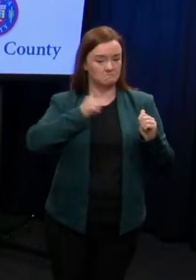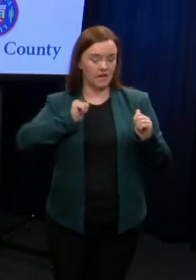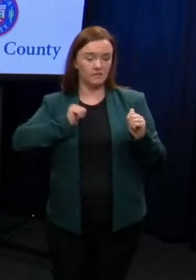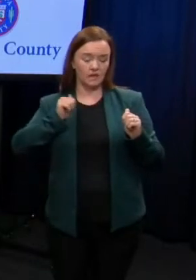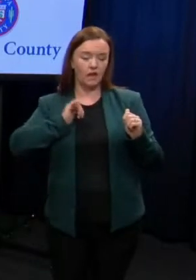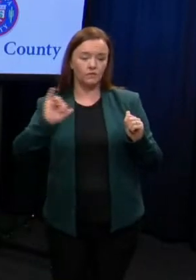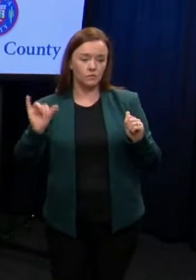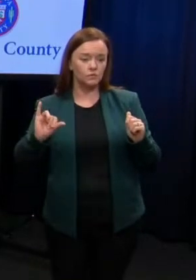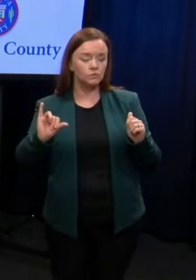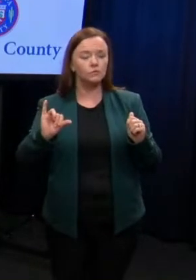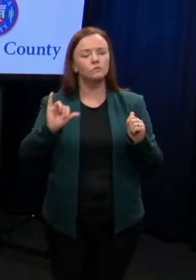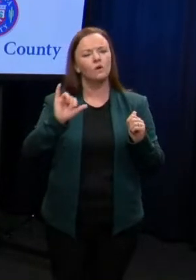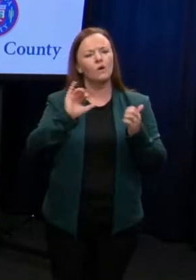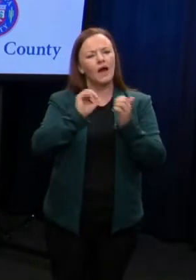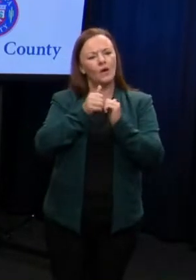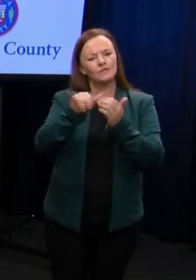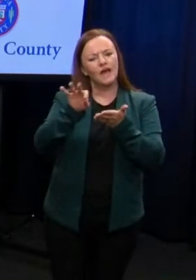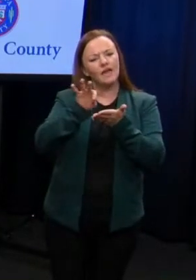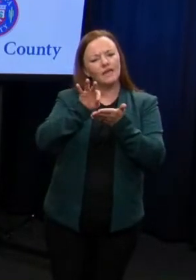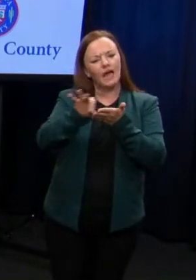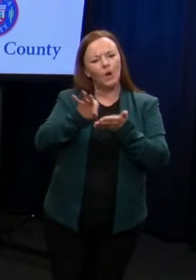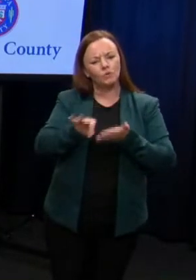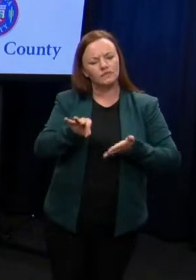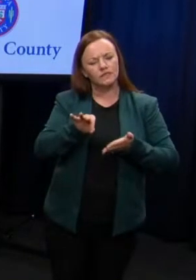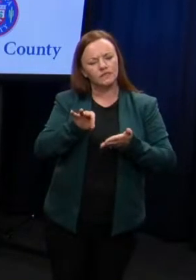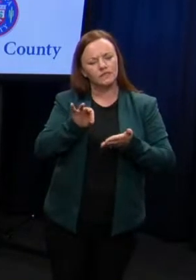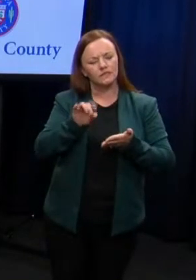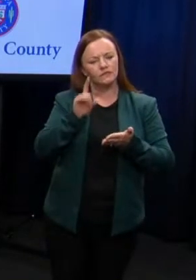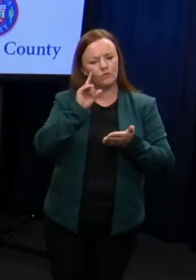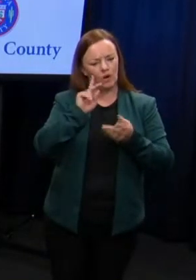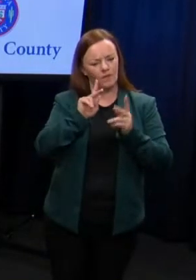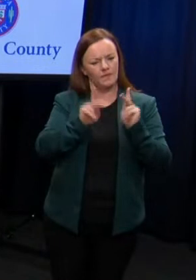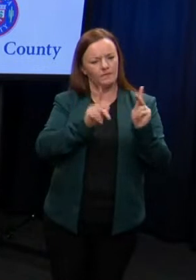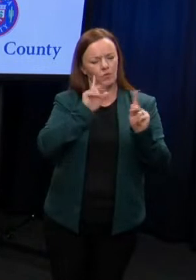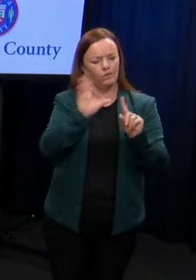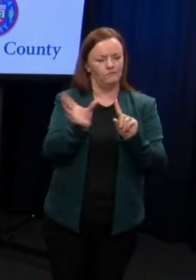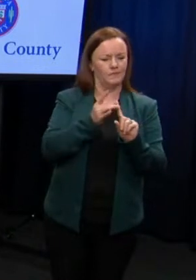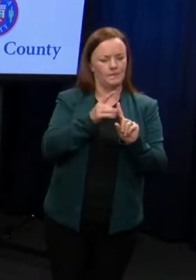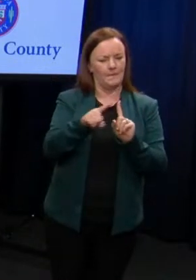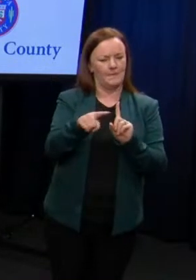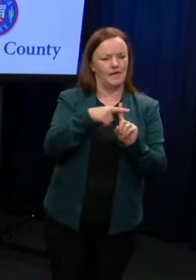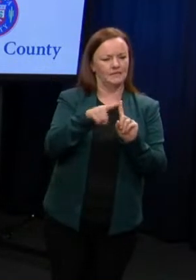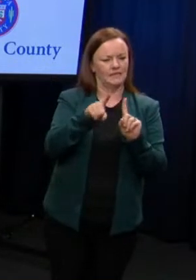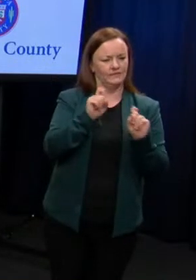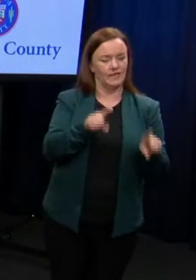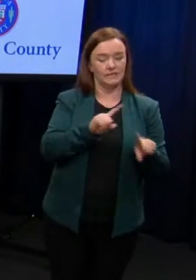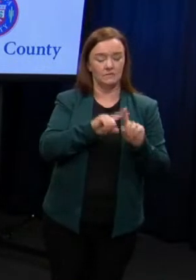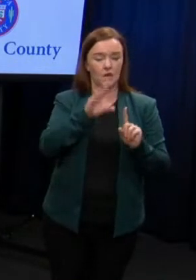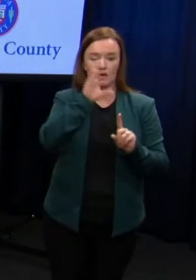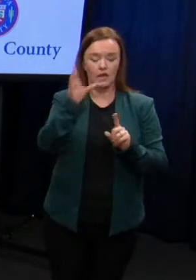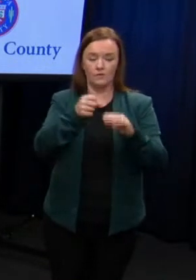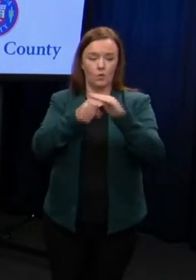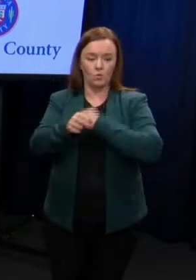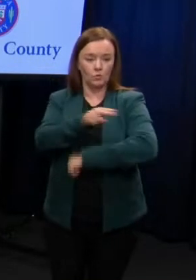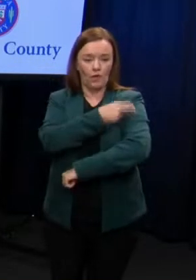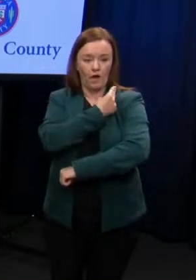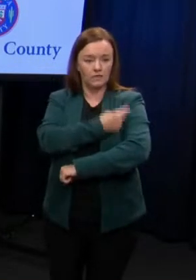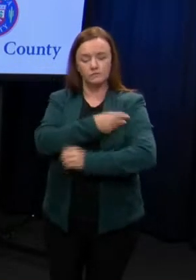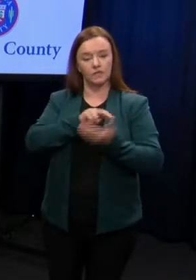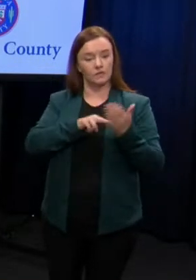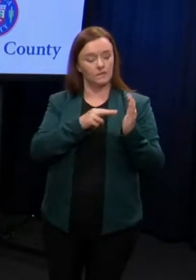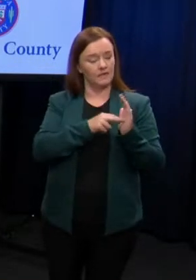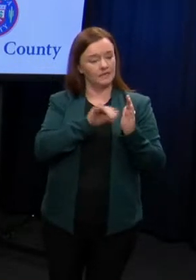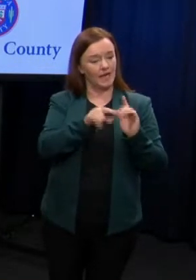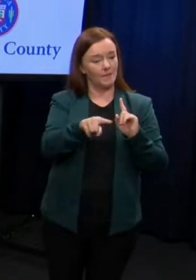How are those counted in terms of, people testing positive, but if they never have to go to the hospital, those tests are the